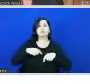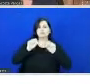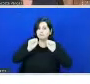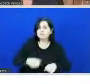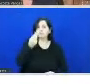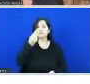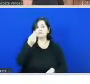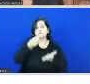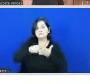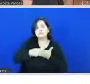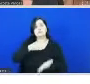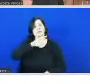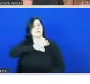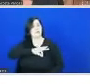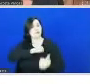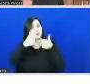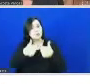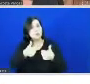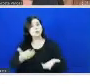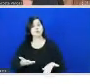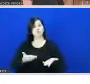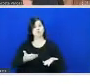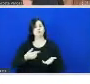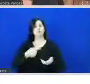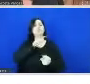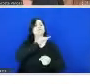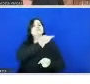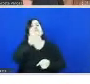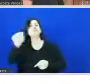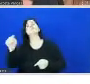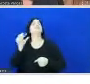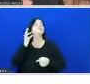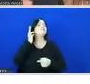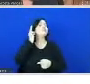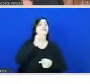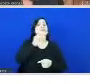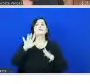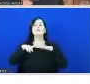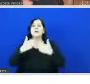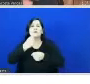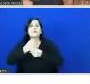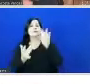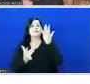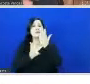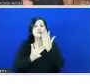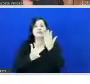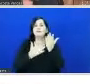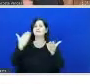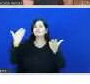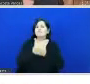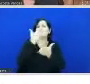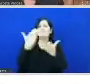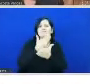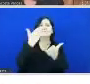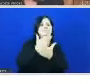and innovation for gender equality, this is where I'd really love to see leadership by the private sector. It's notoriously difficult to